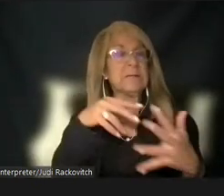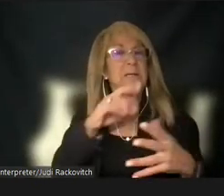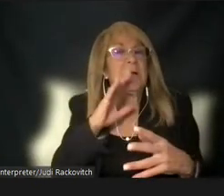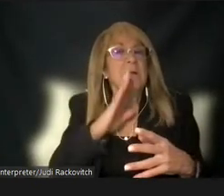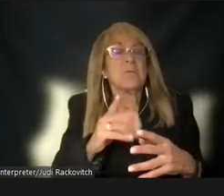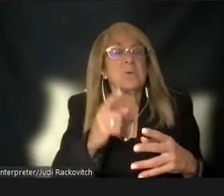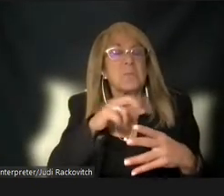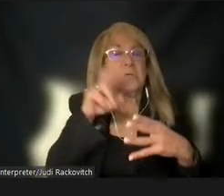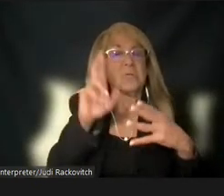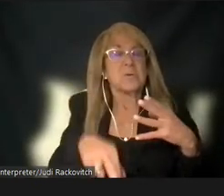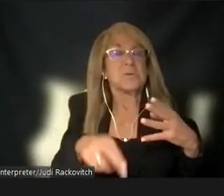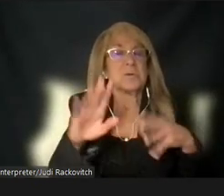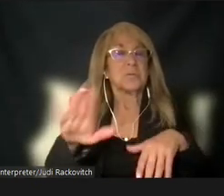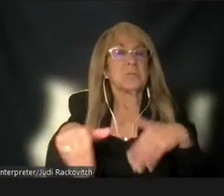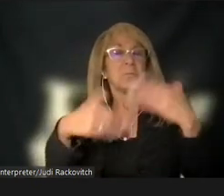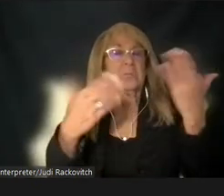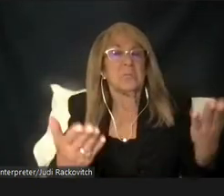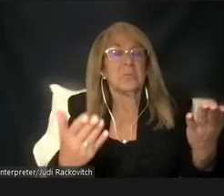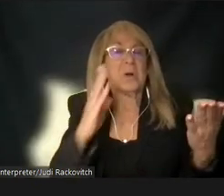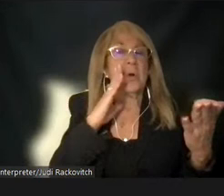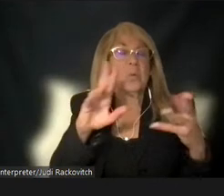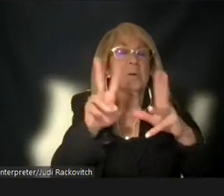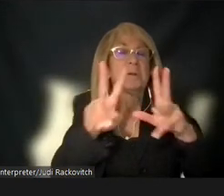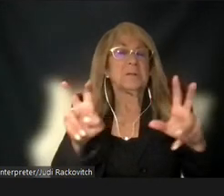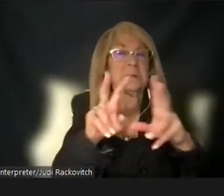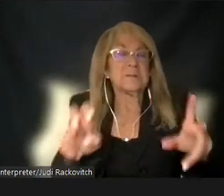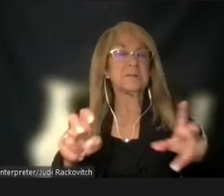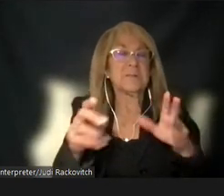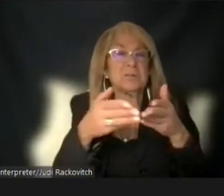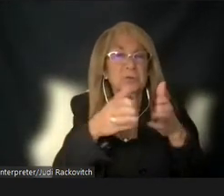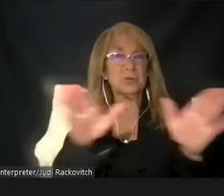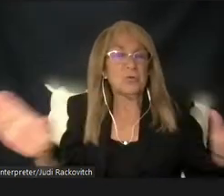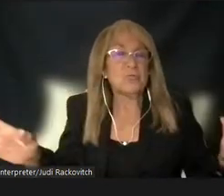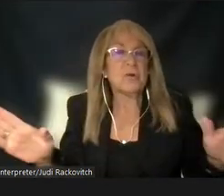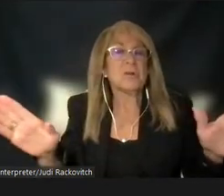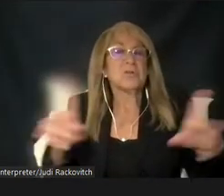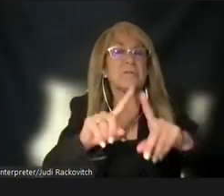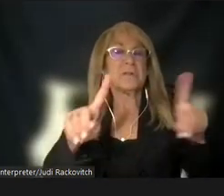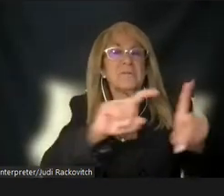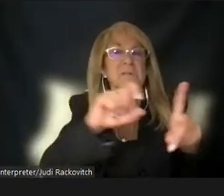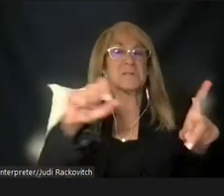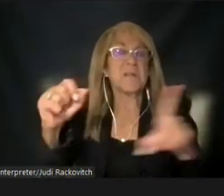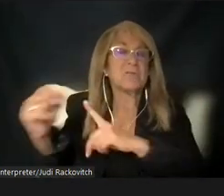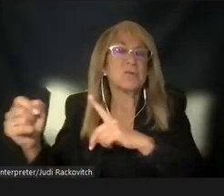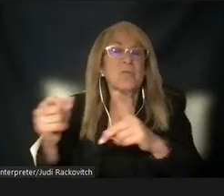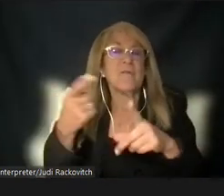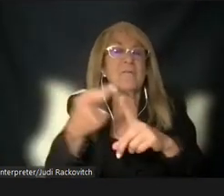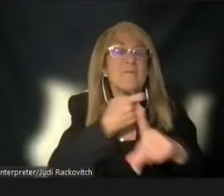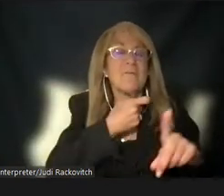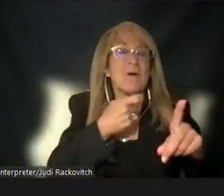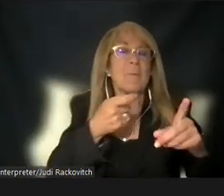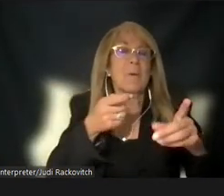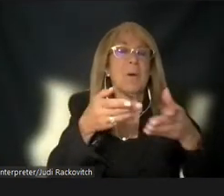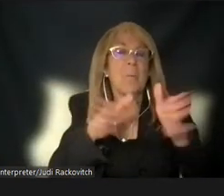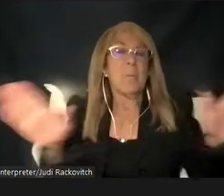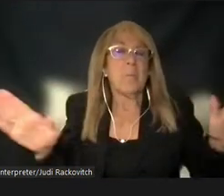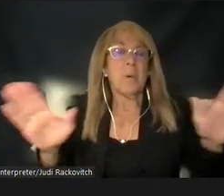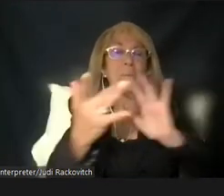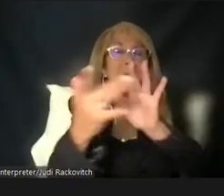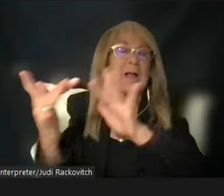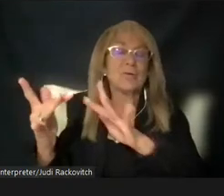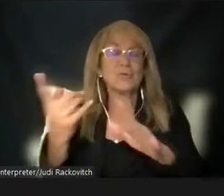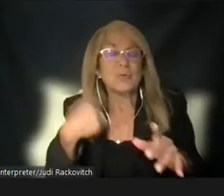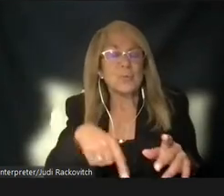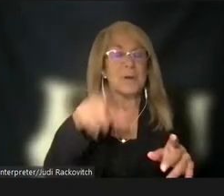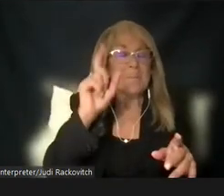environmental assessment is going to assess a range of scenarios and will be informed by robust public outreach. Studying multiple scenarios ensures that we understand the